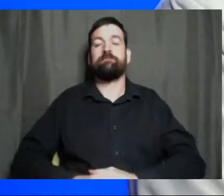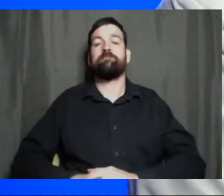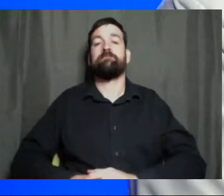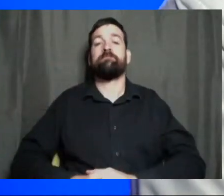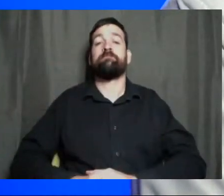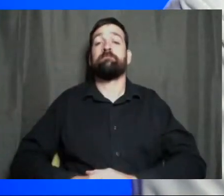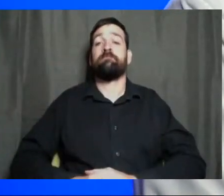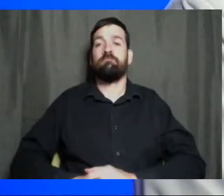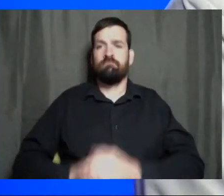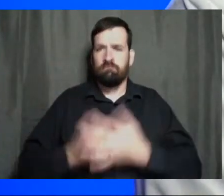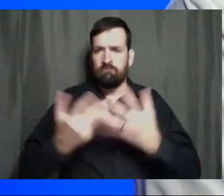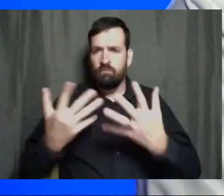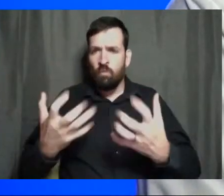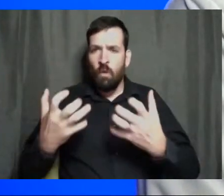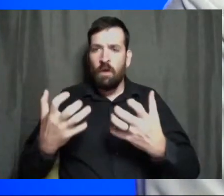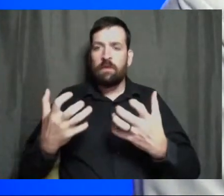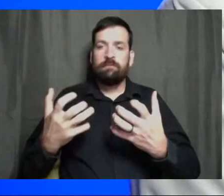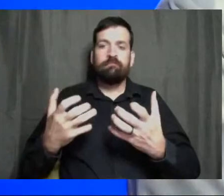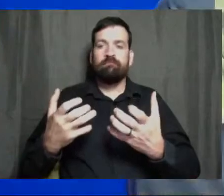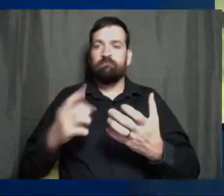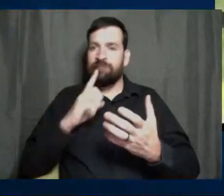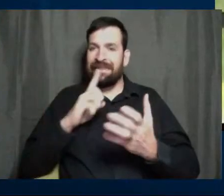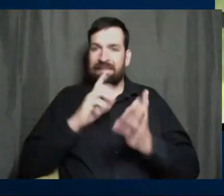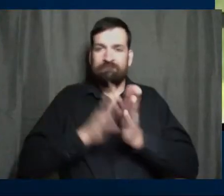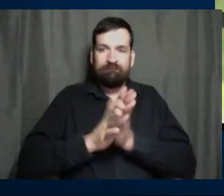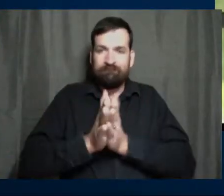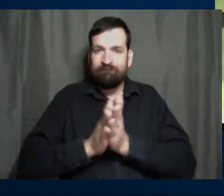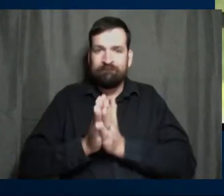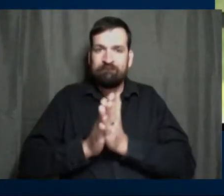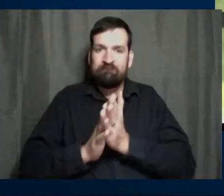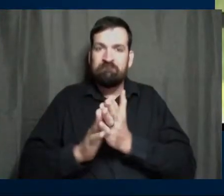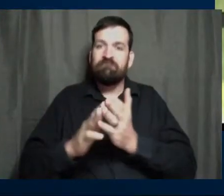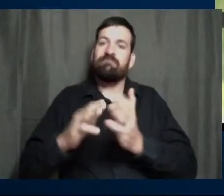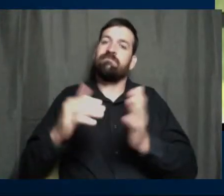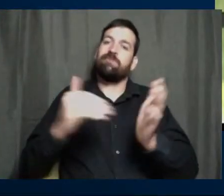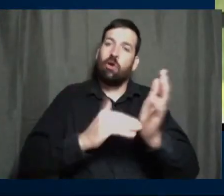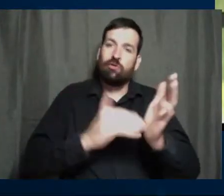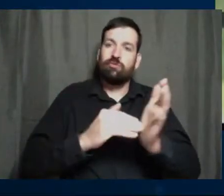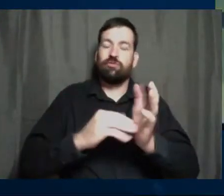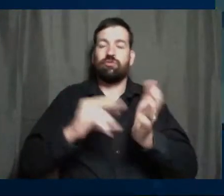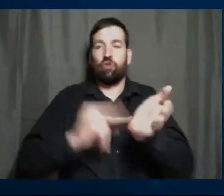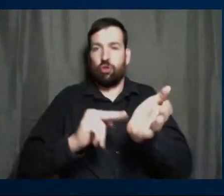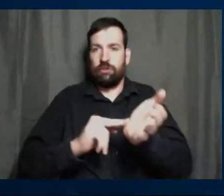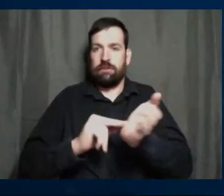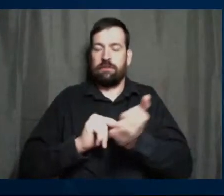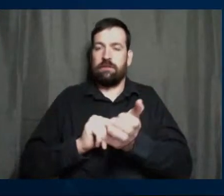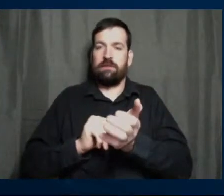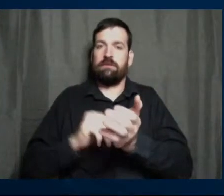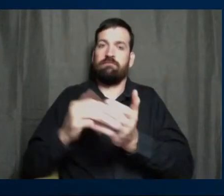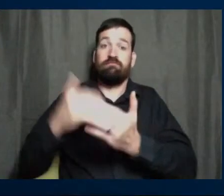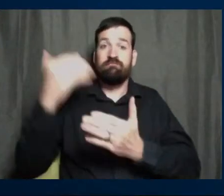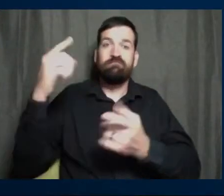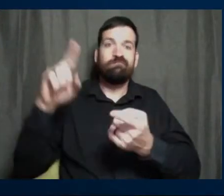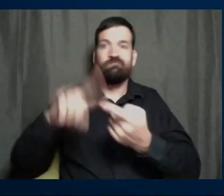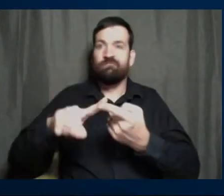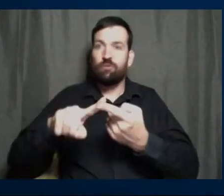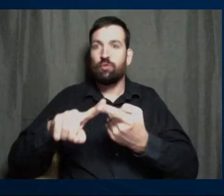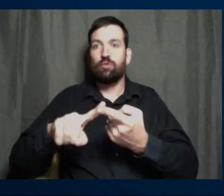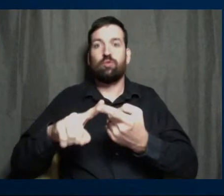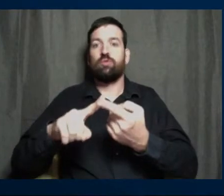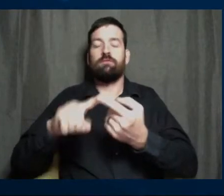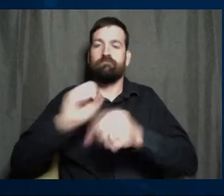really mobilize as many individual doctors and nurses as possible to go to the front lines of COVID. Heart to Heart was certainly